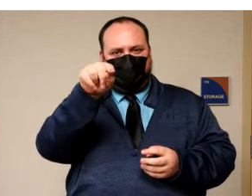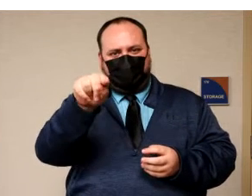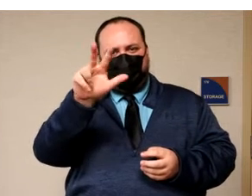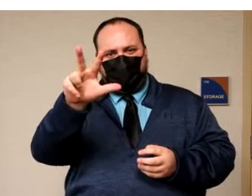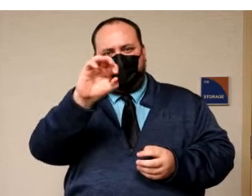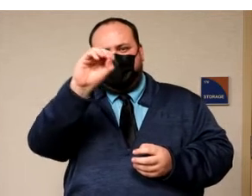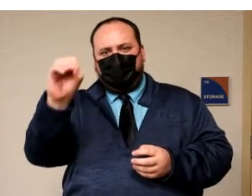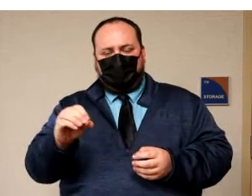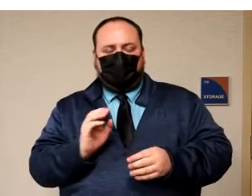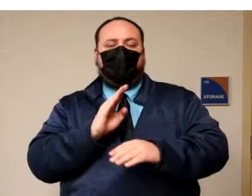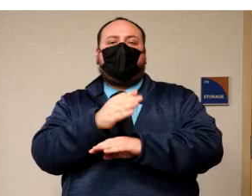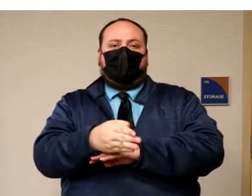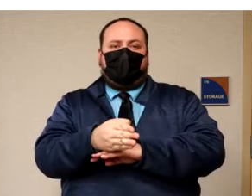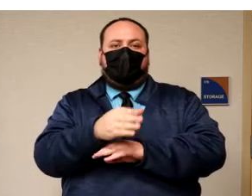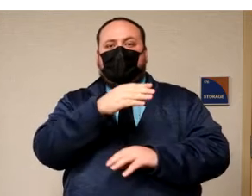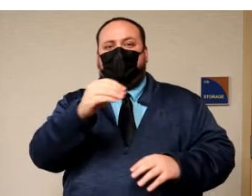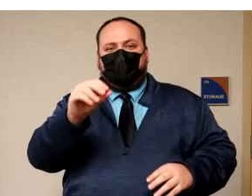over,